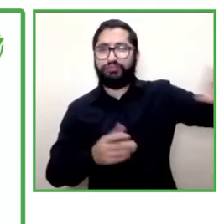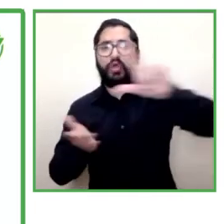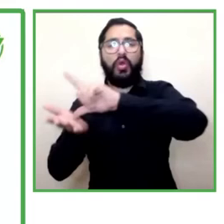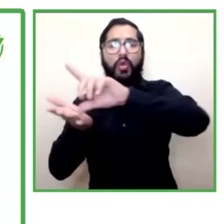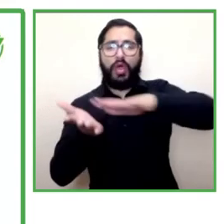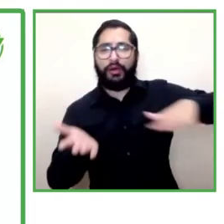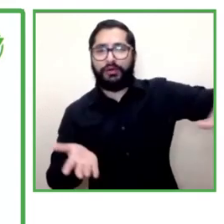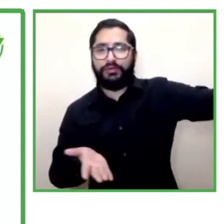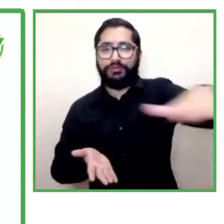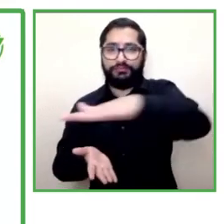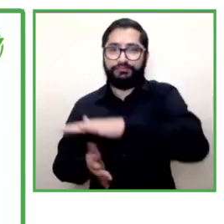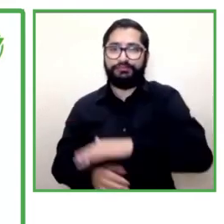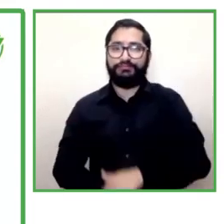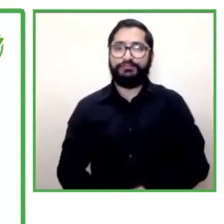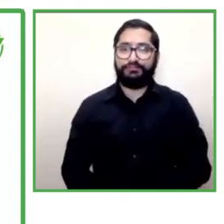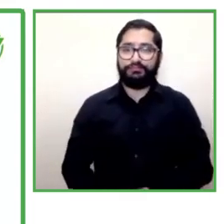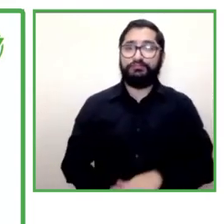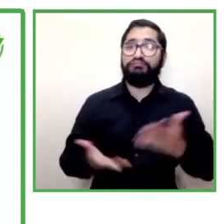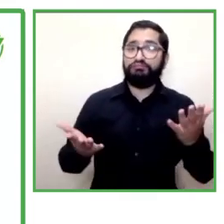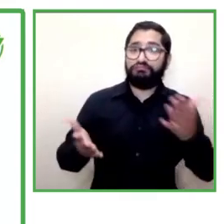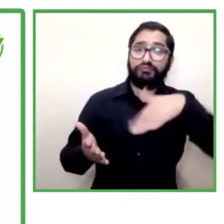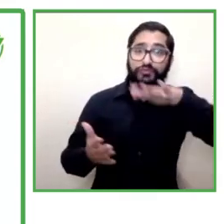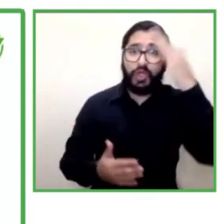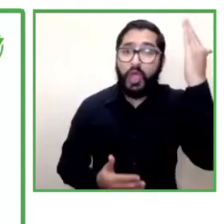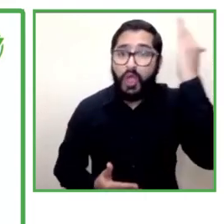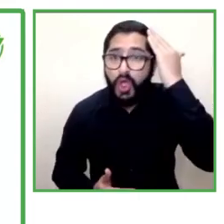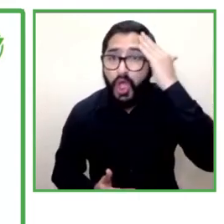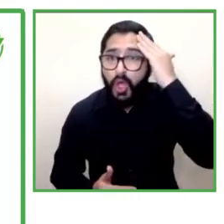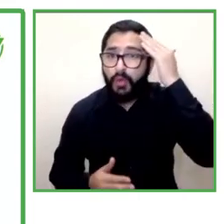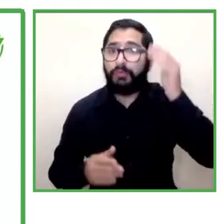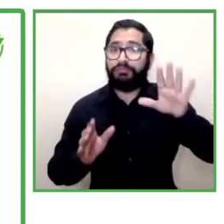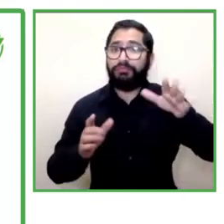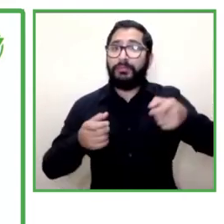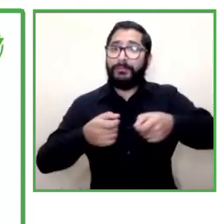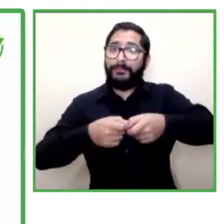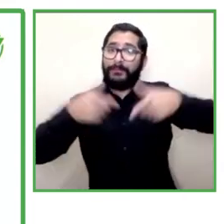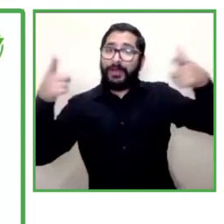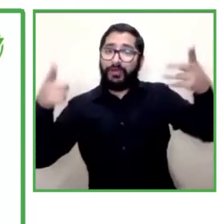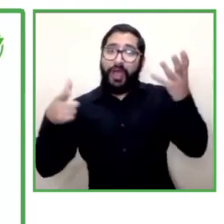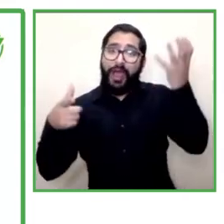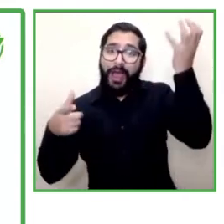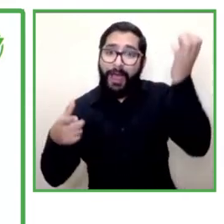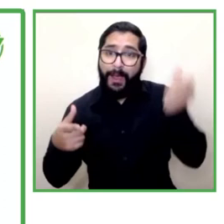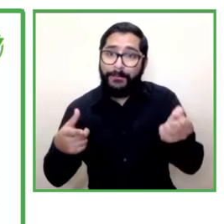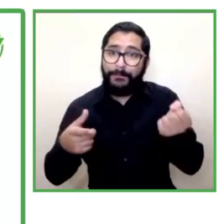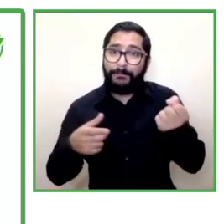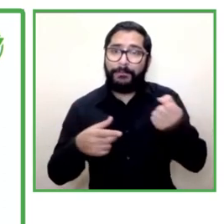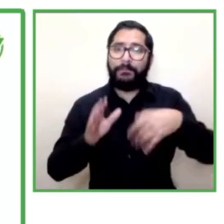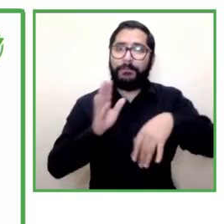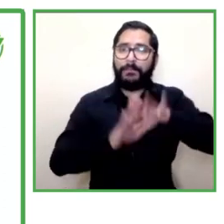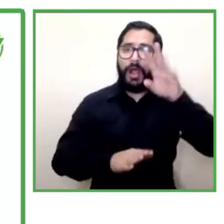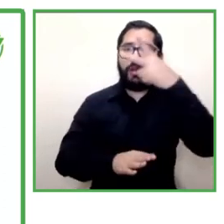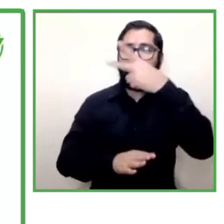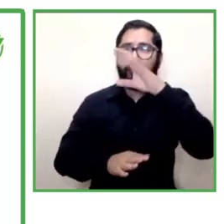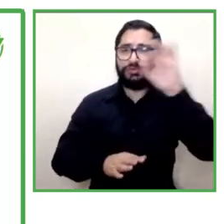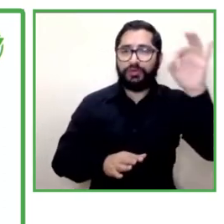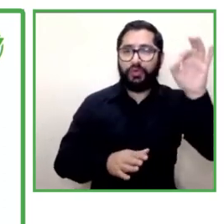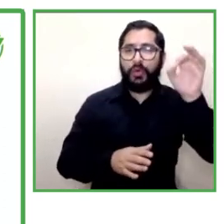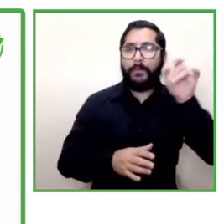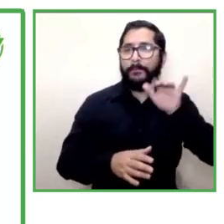million people with visually impairment and around 36 million blind people. So